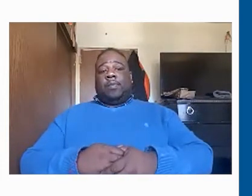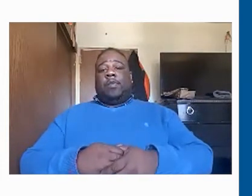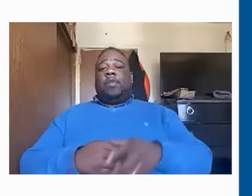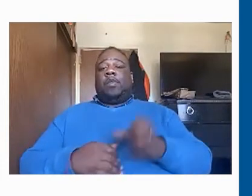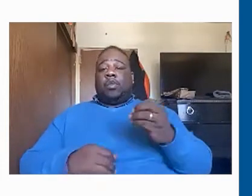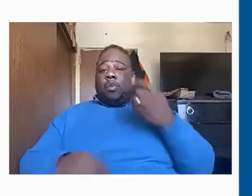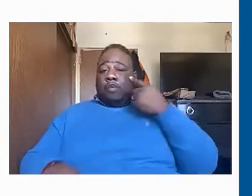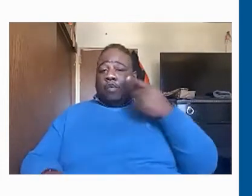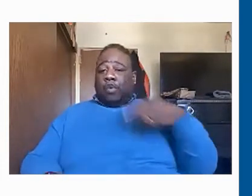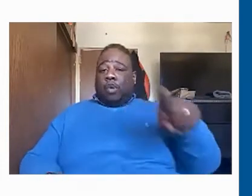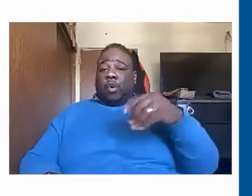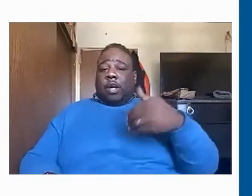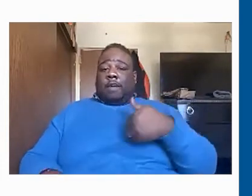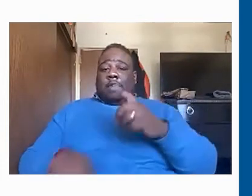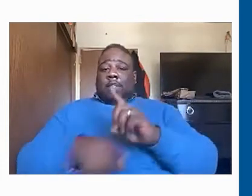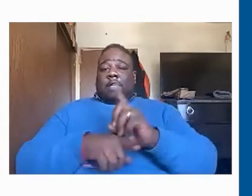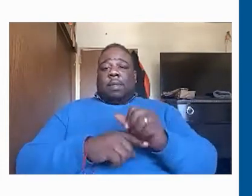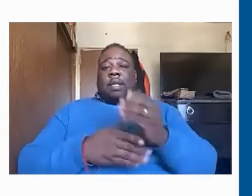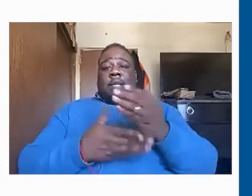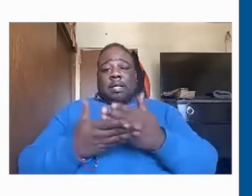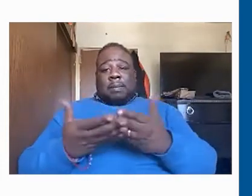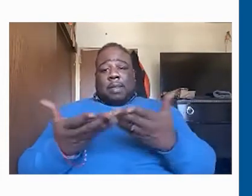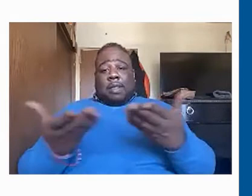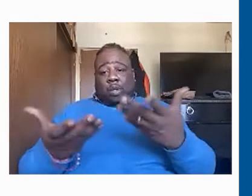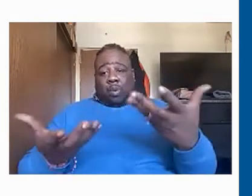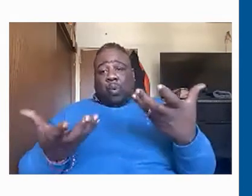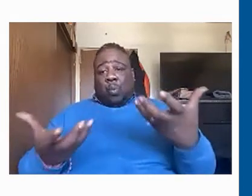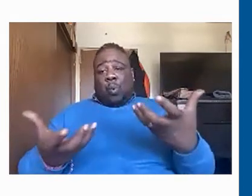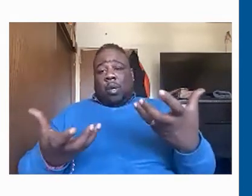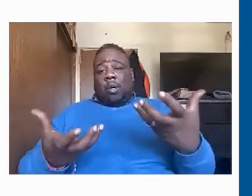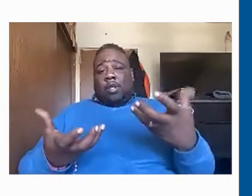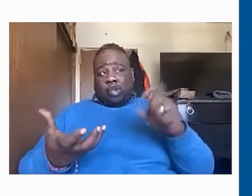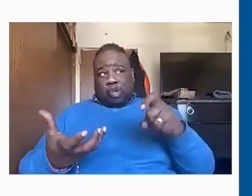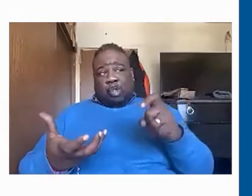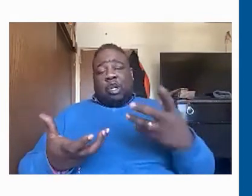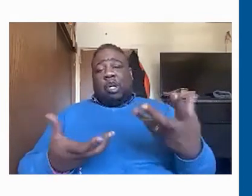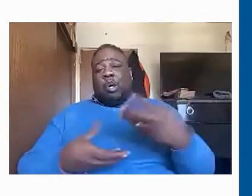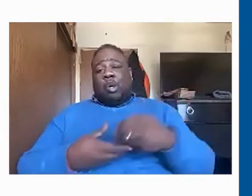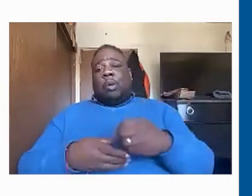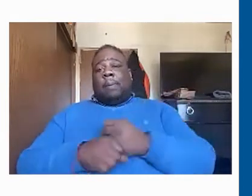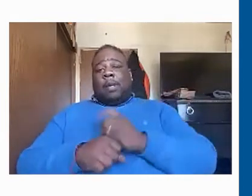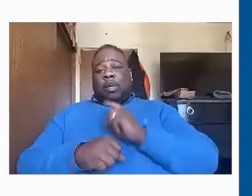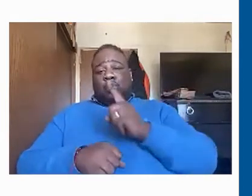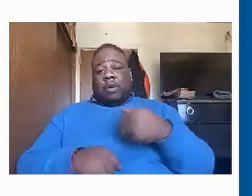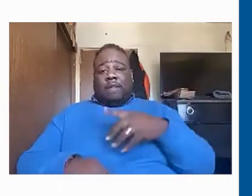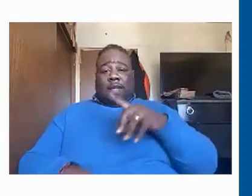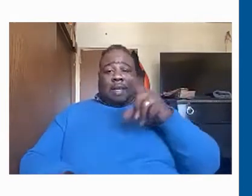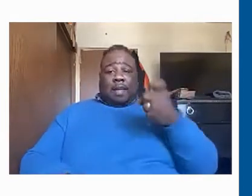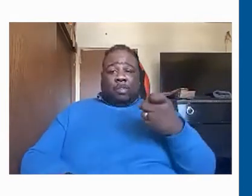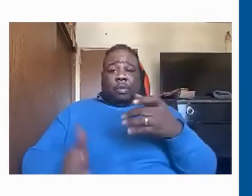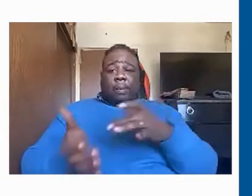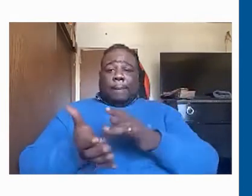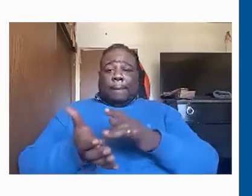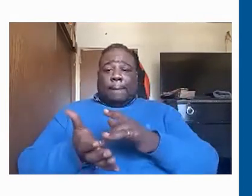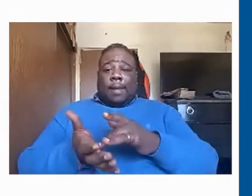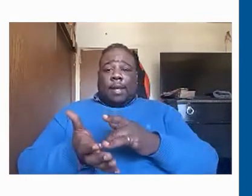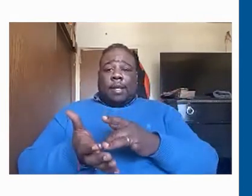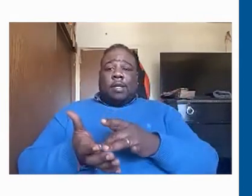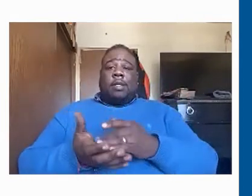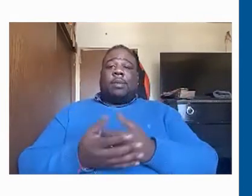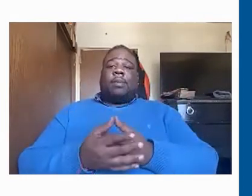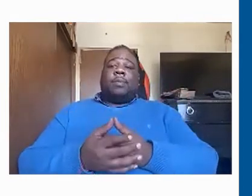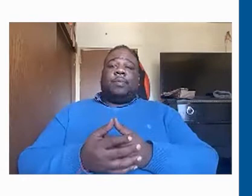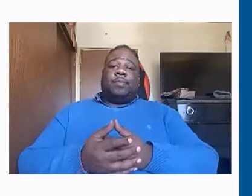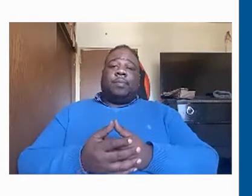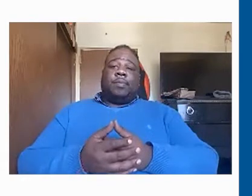some items you'd want to include, again, having extra medication, thinking like, what medication am I going to need? Seeing if you can get